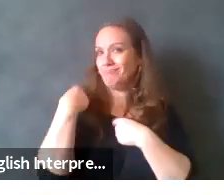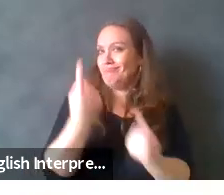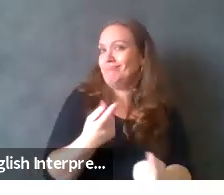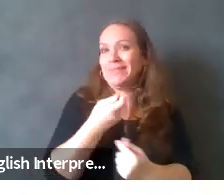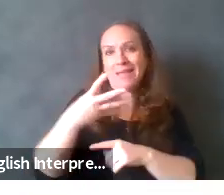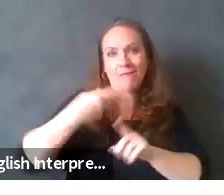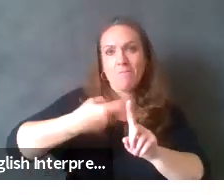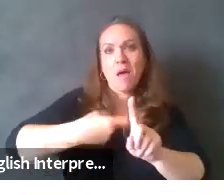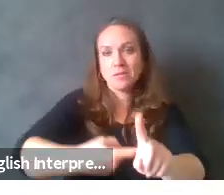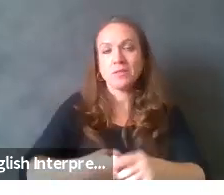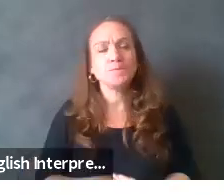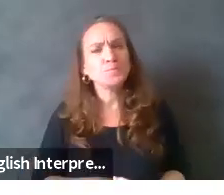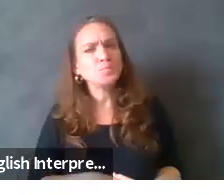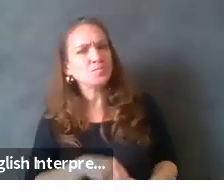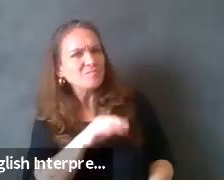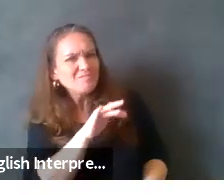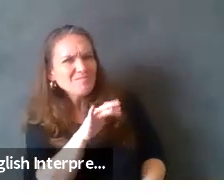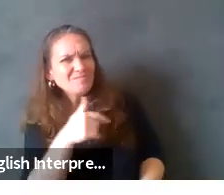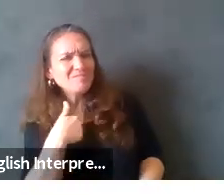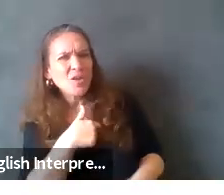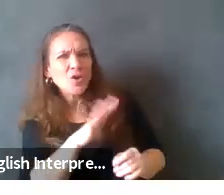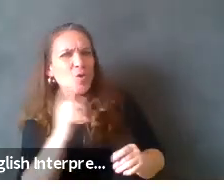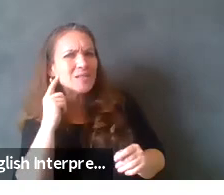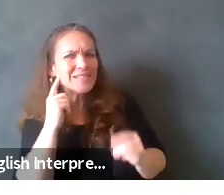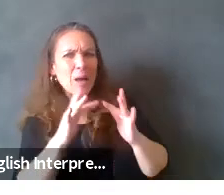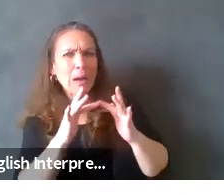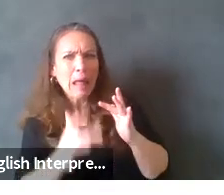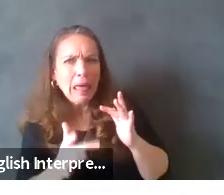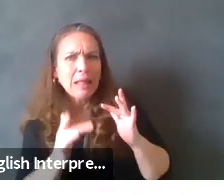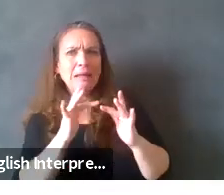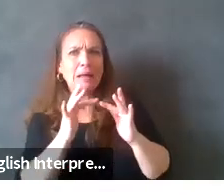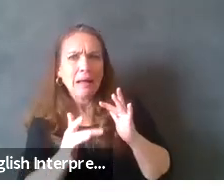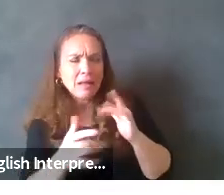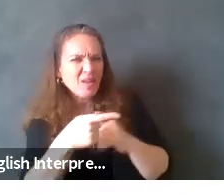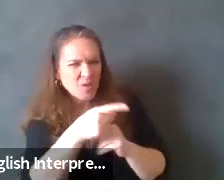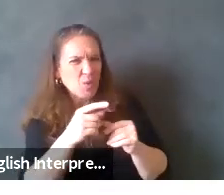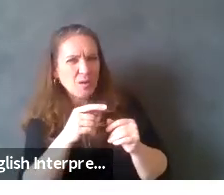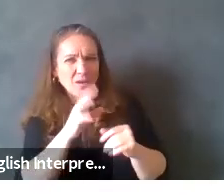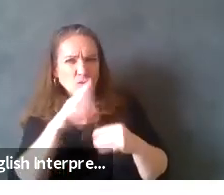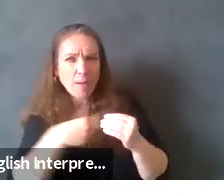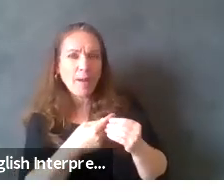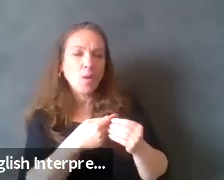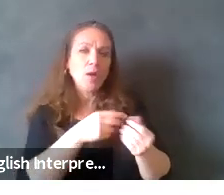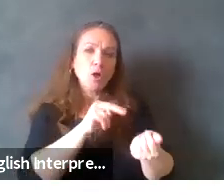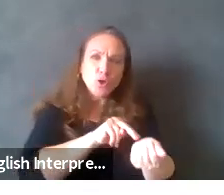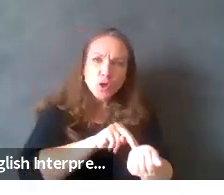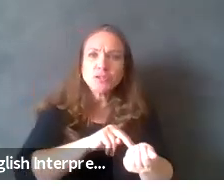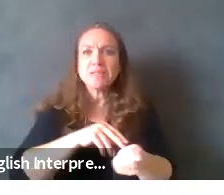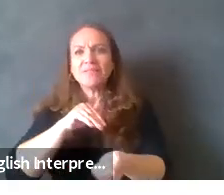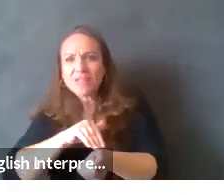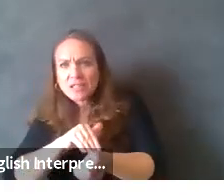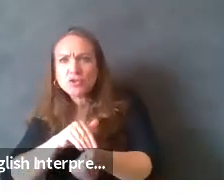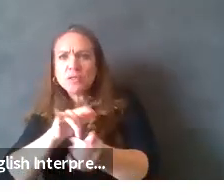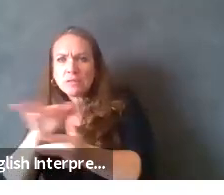And Mary, we kind of lost your audio a little bit when you were talking about the difference between the nurses and the physicians couldn't do